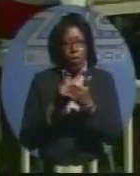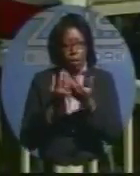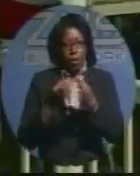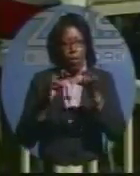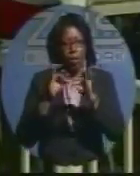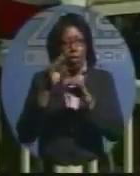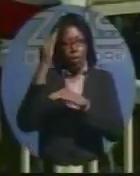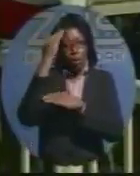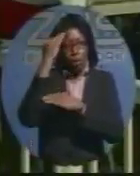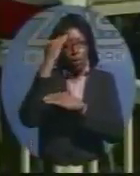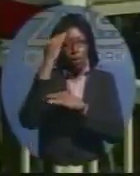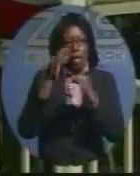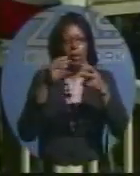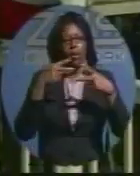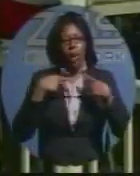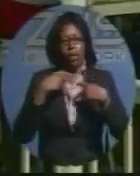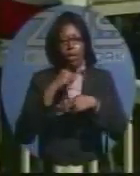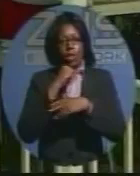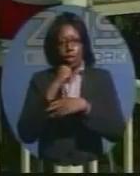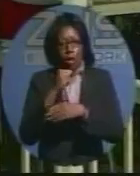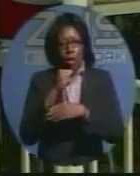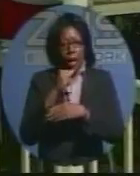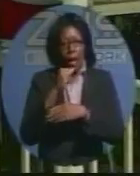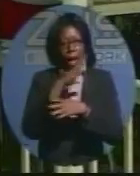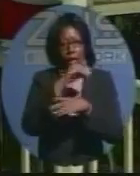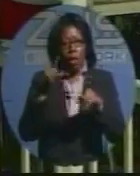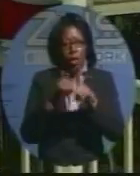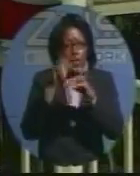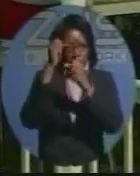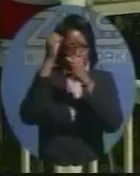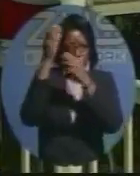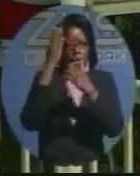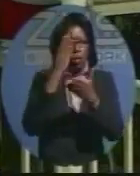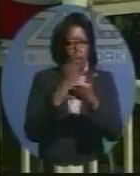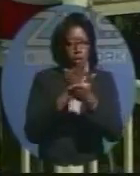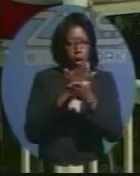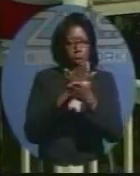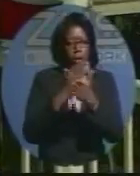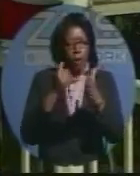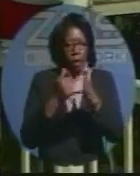status, as well as learn as much information about preventing any further spreading of the disease.